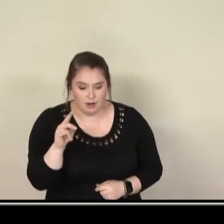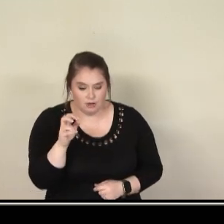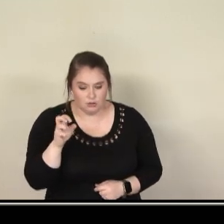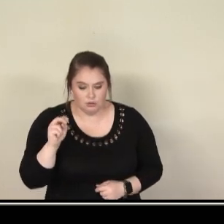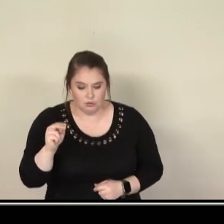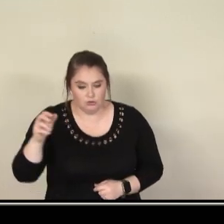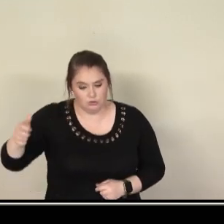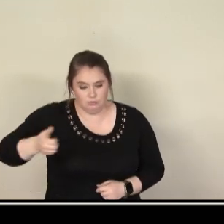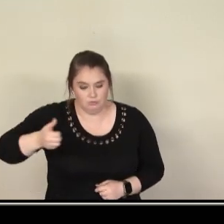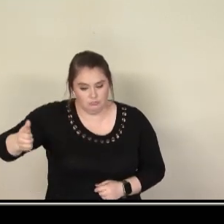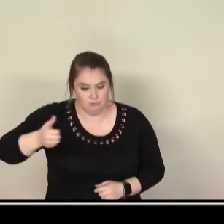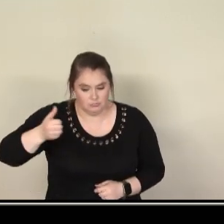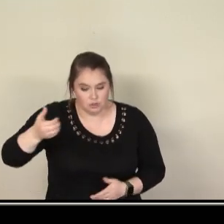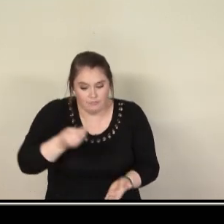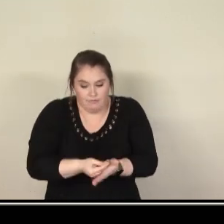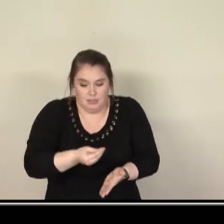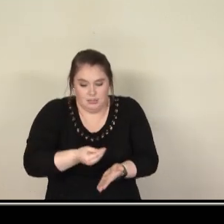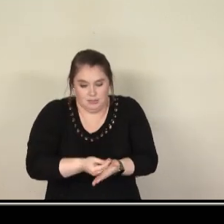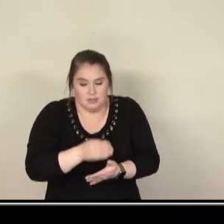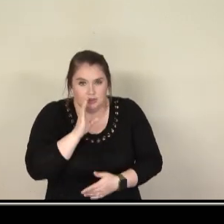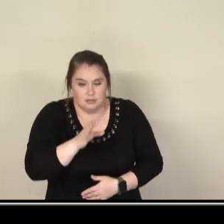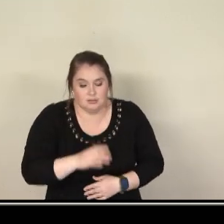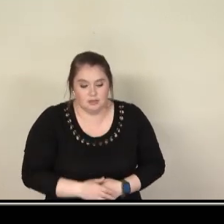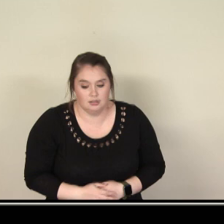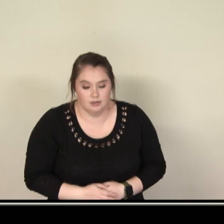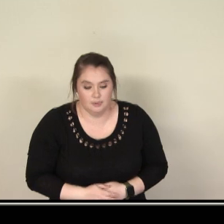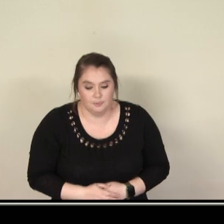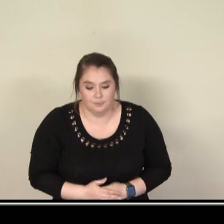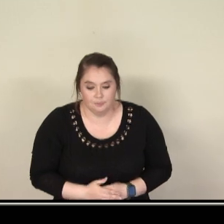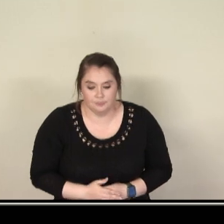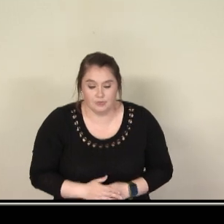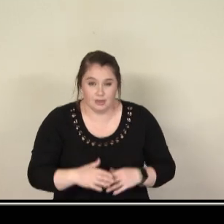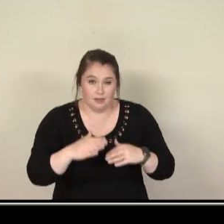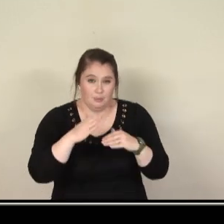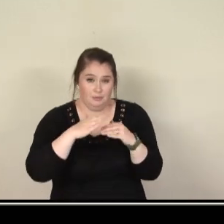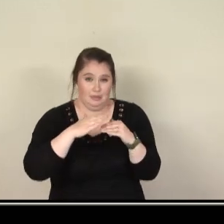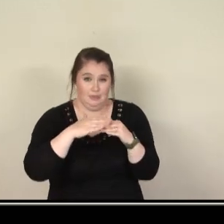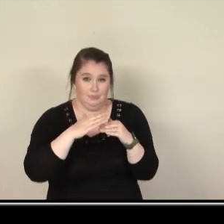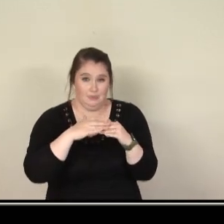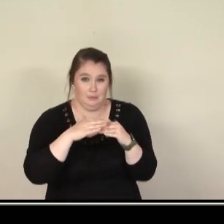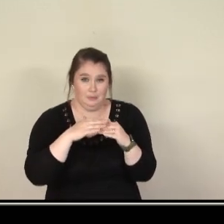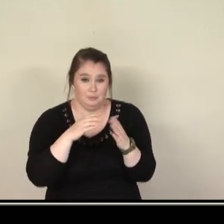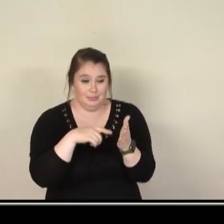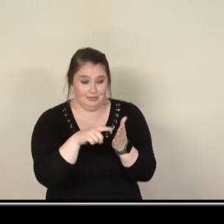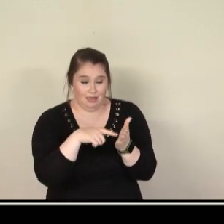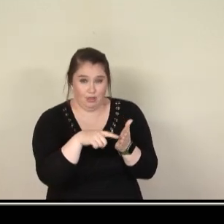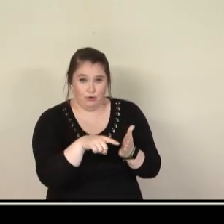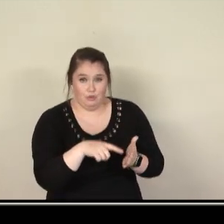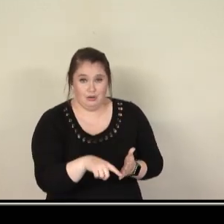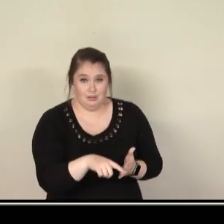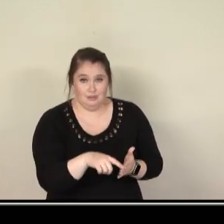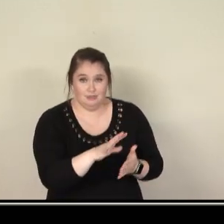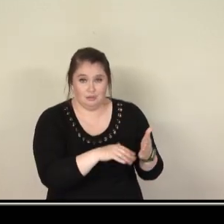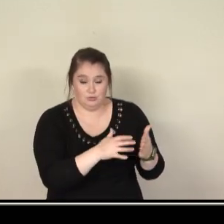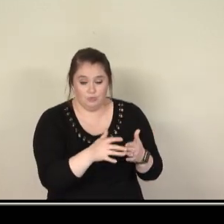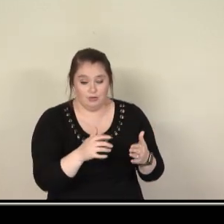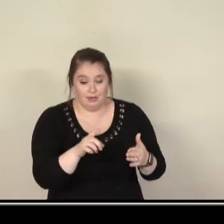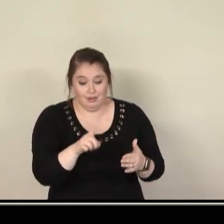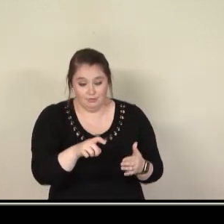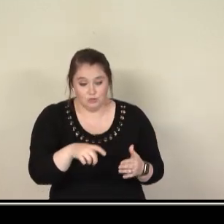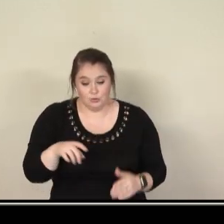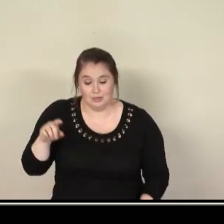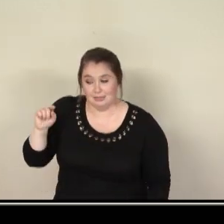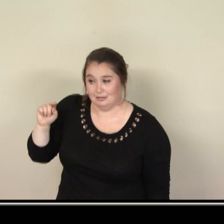So the next thing then is a change to the minimum salary schedule. What happens here is we have to pay TRS